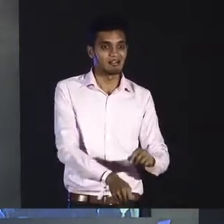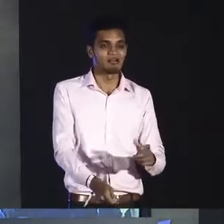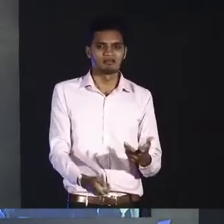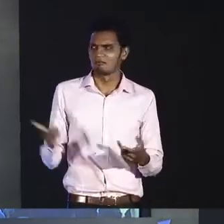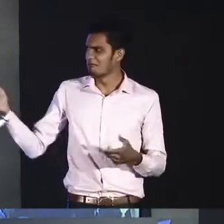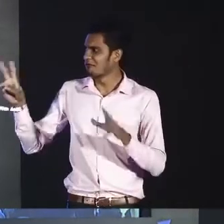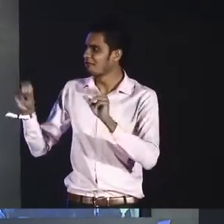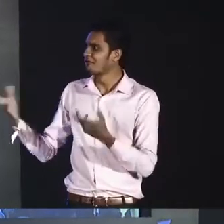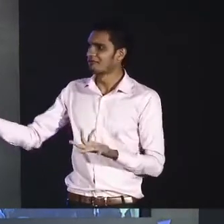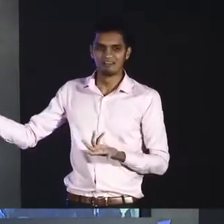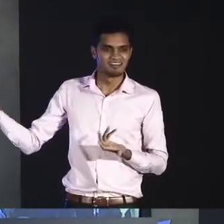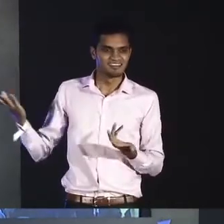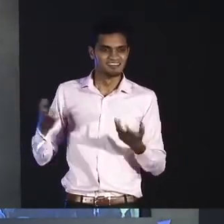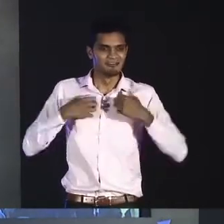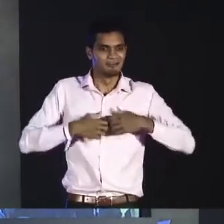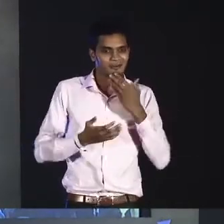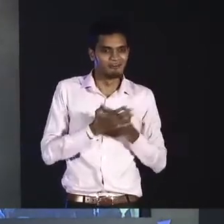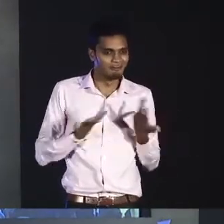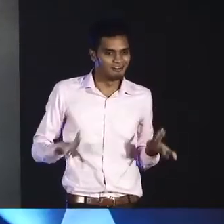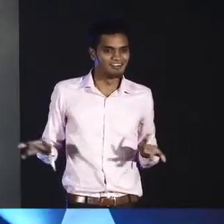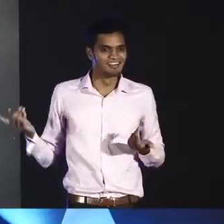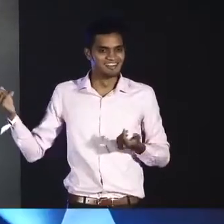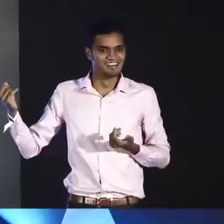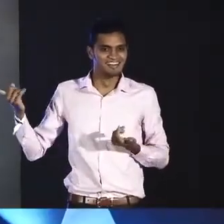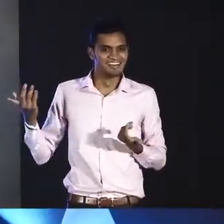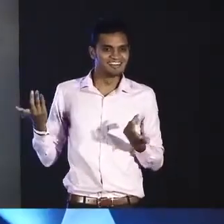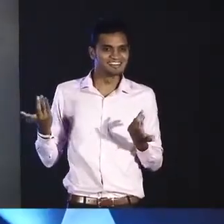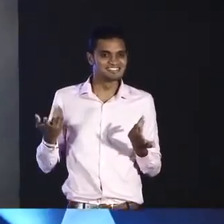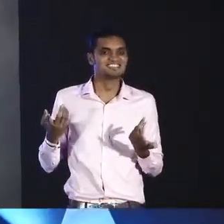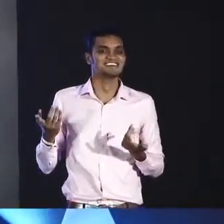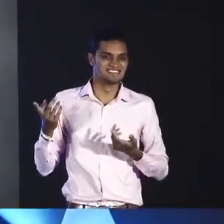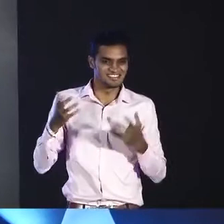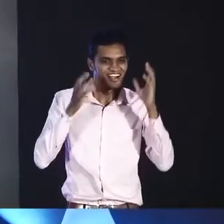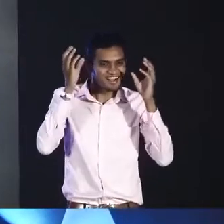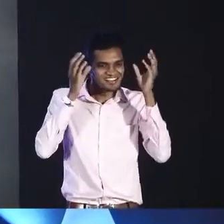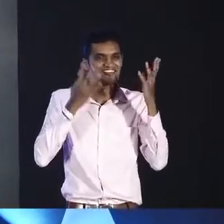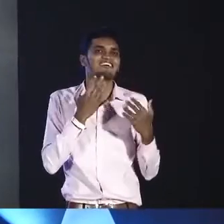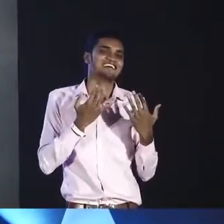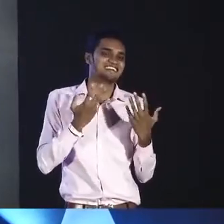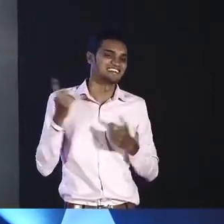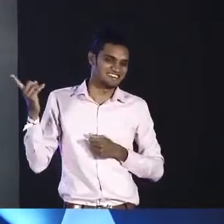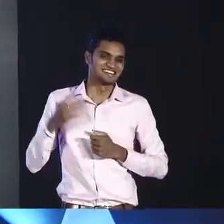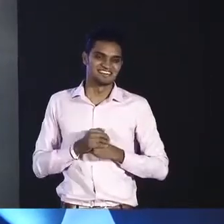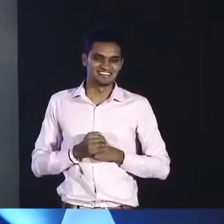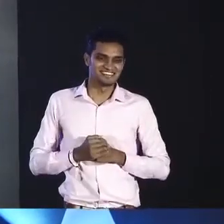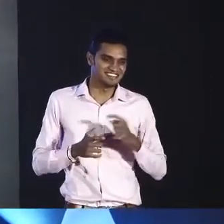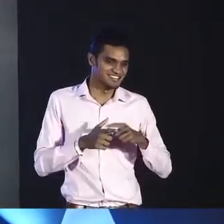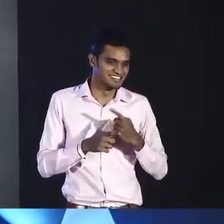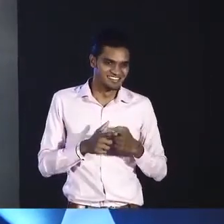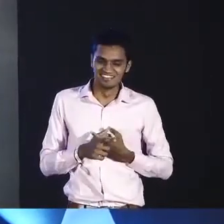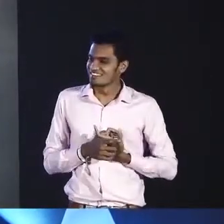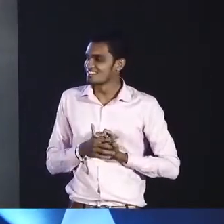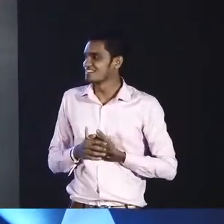Modesty is not my virtue, so you can. So we make such unclarified assumptions, and I wanted